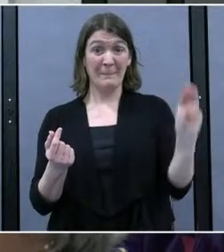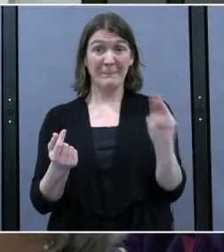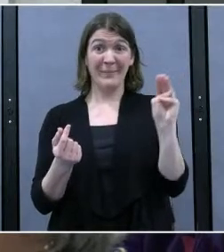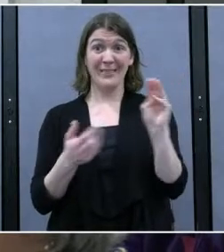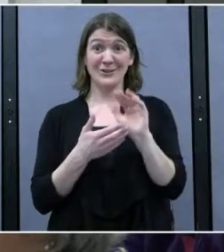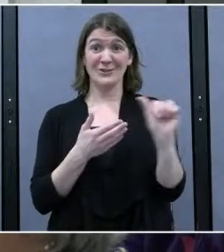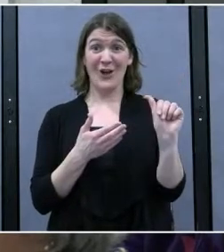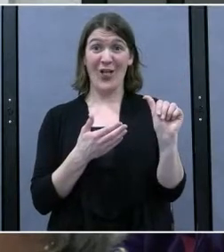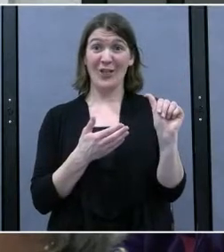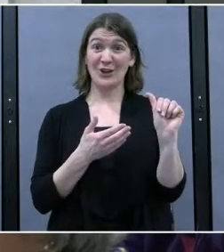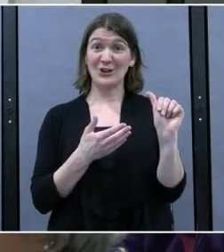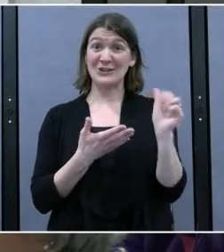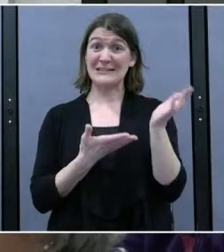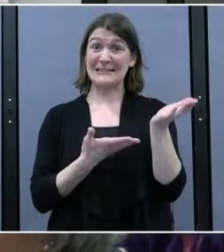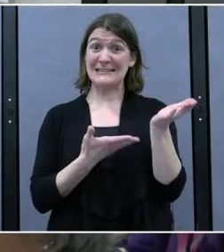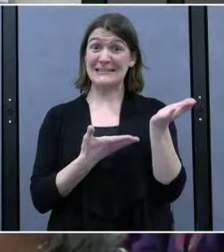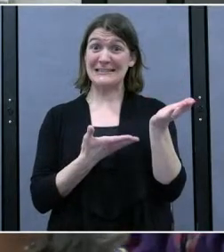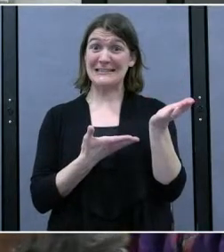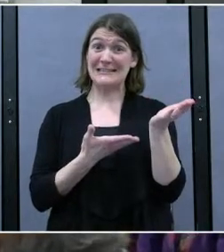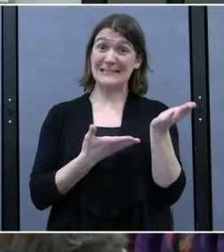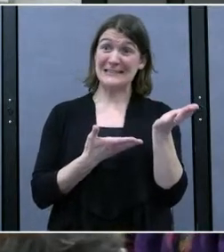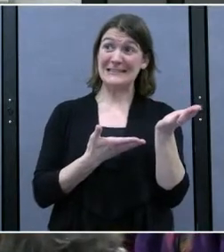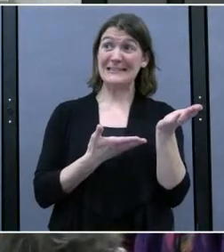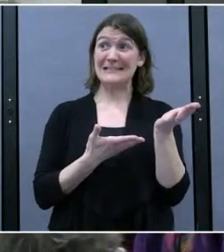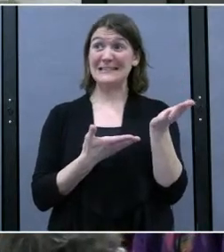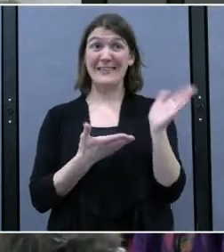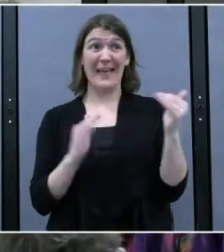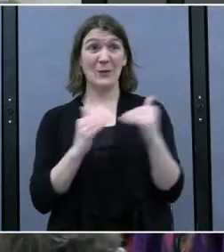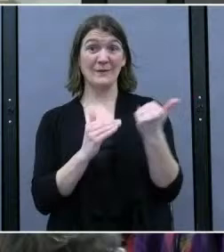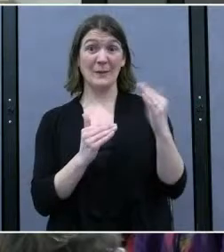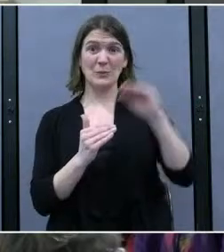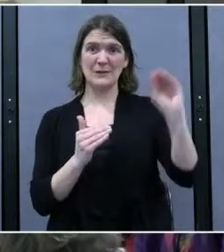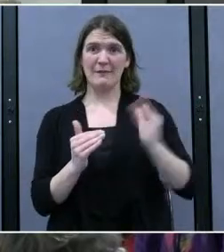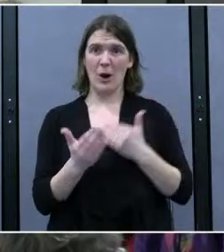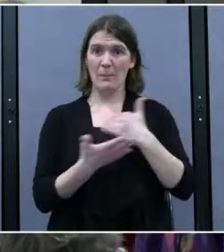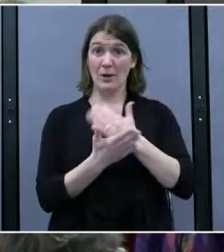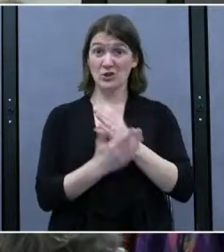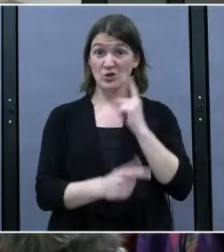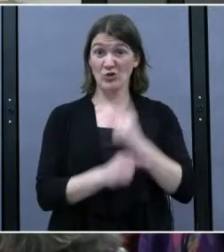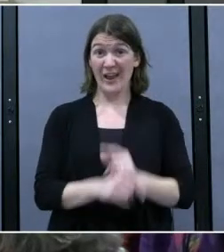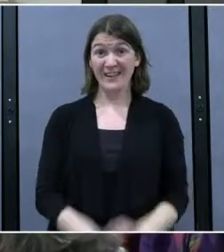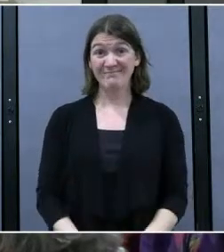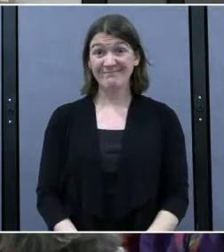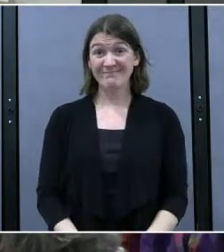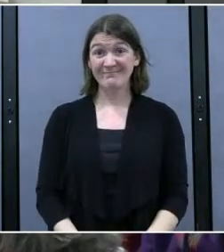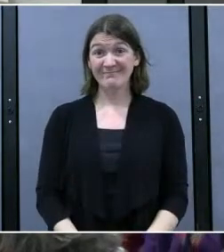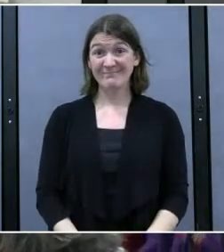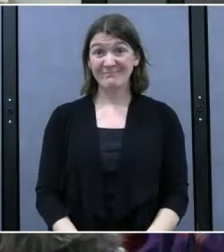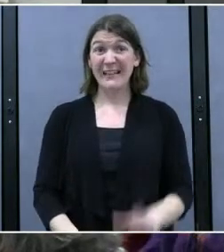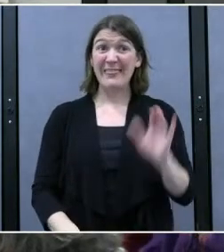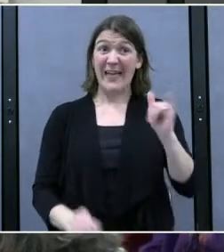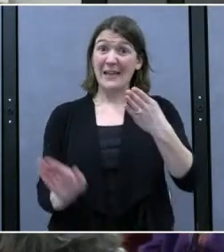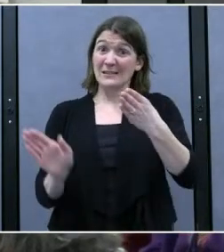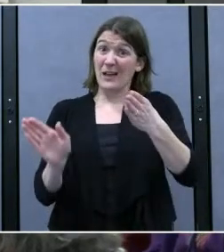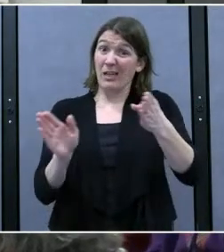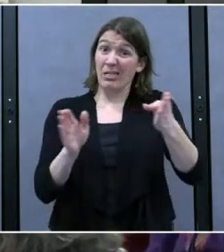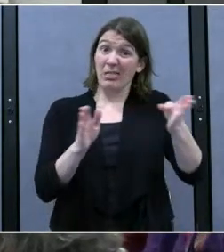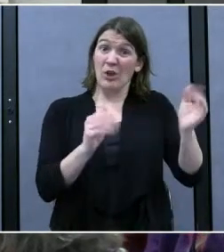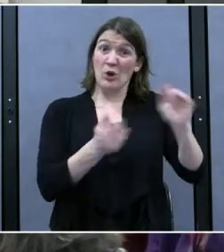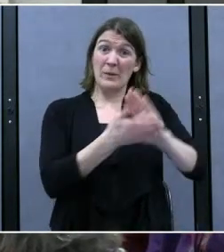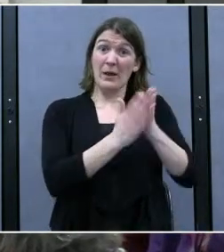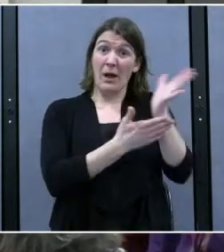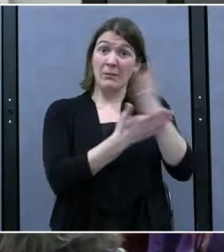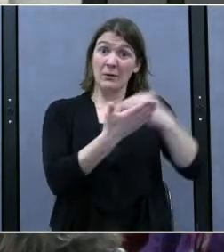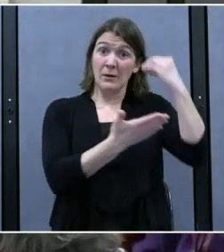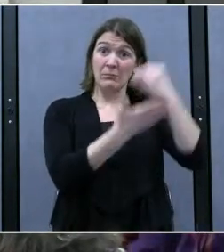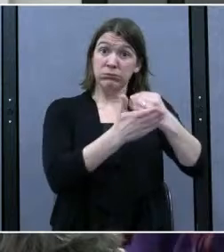is what, 15% of the budget? Is that right? That's going towards debt service. So that's